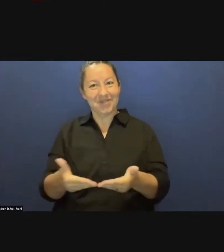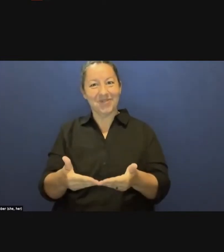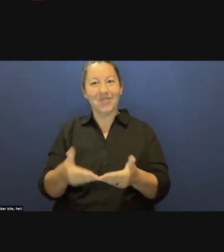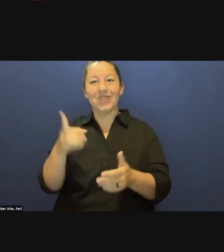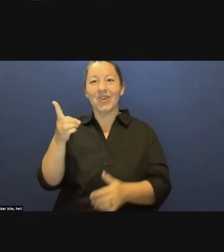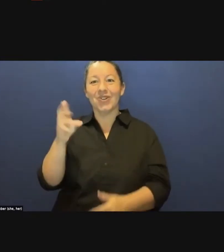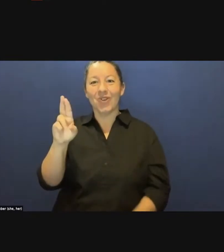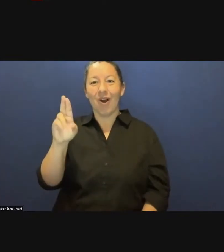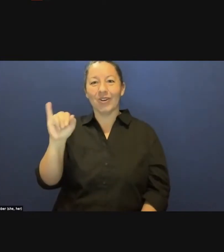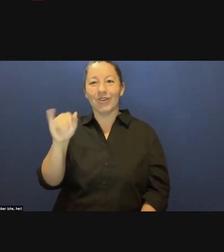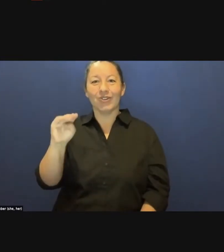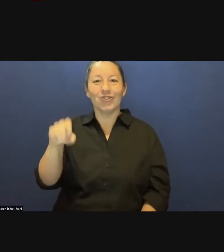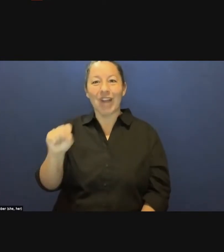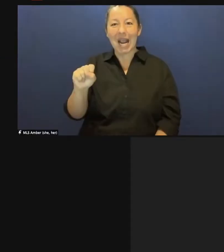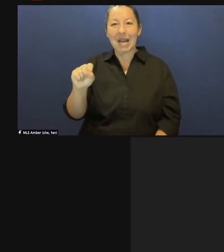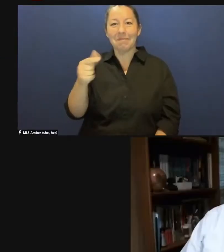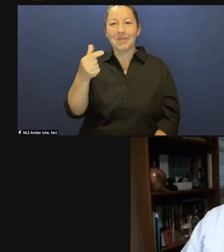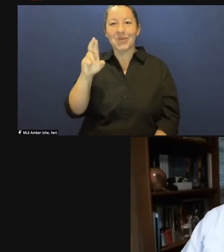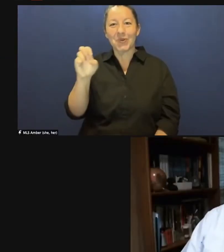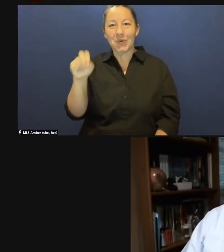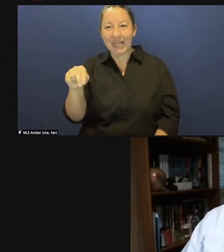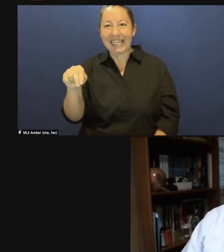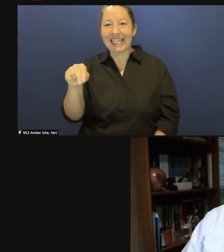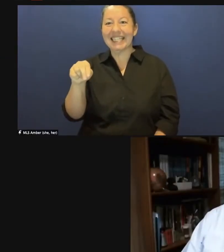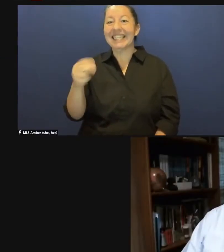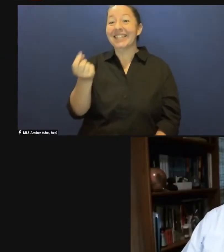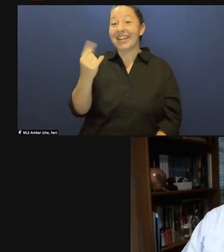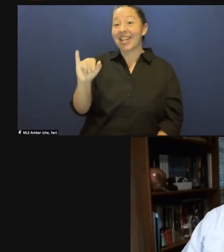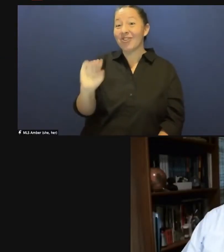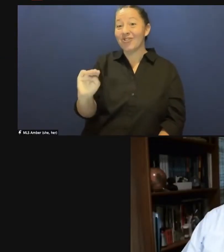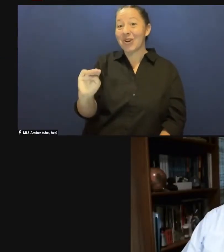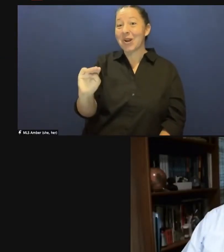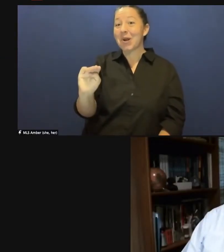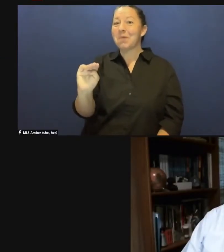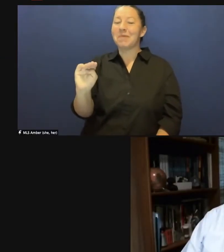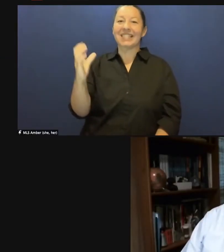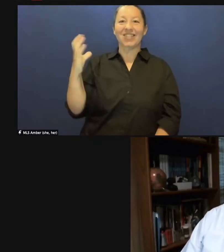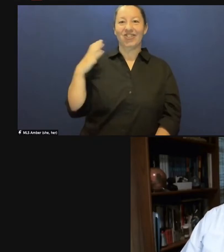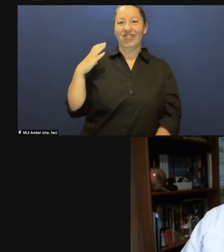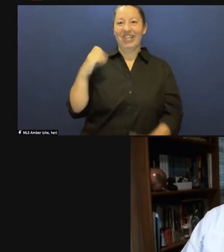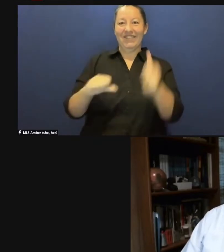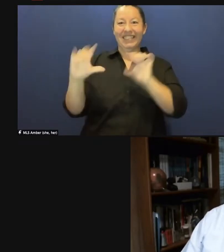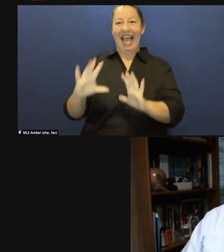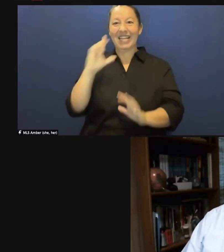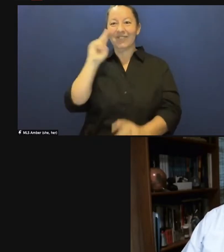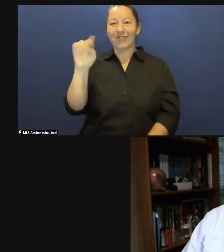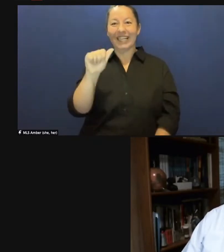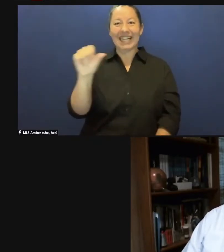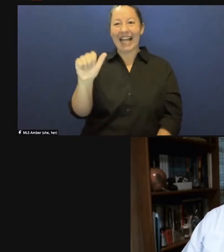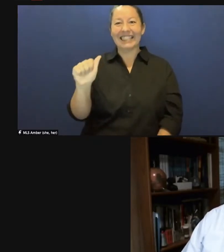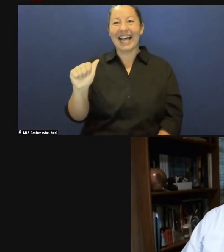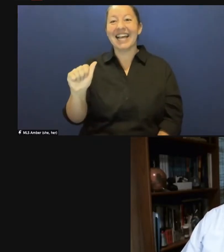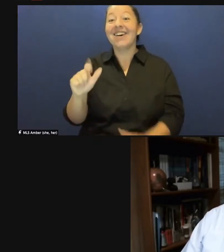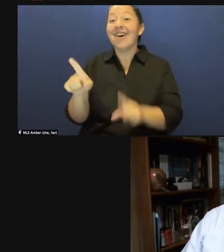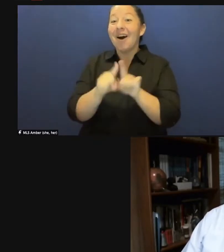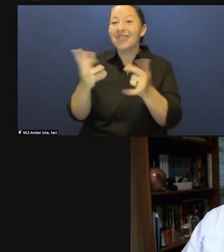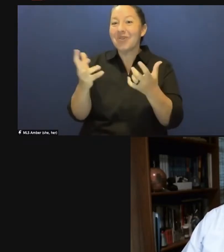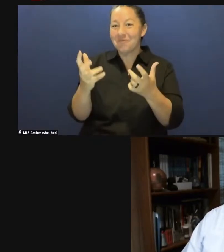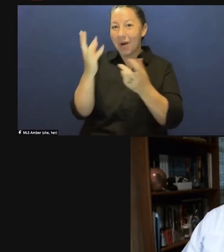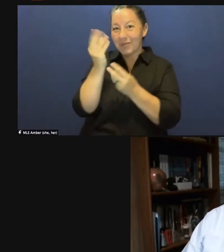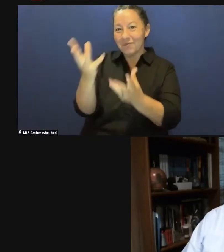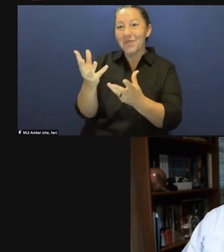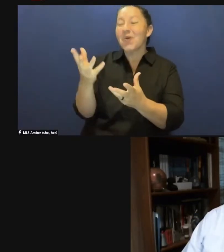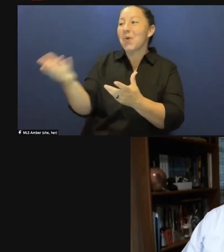Dr. James Green. Jim is the Chief Scientist for NASA. I also, by the way, want to welcome